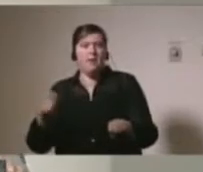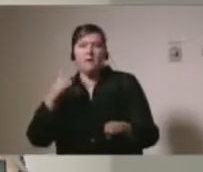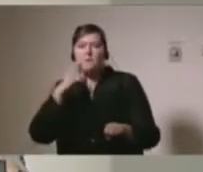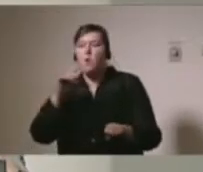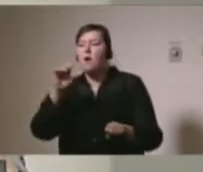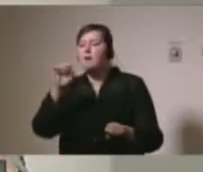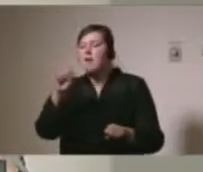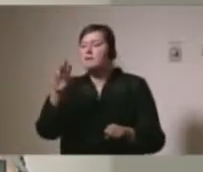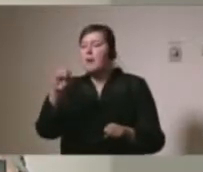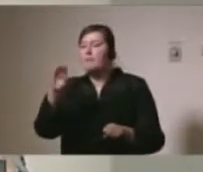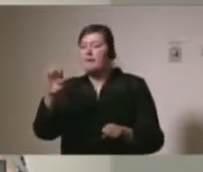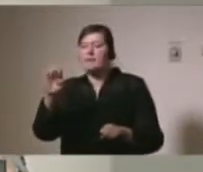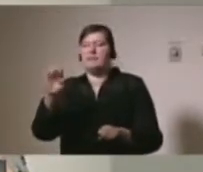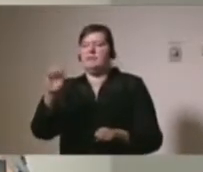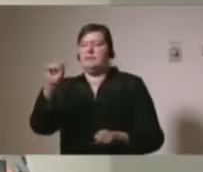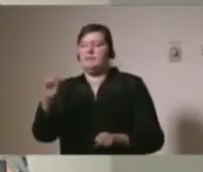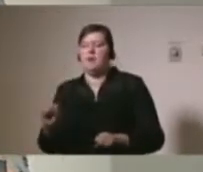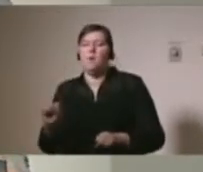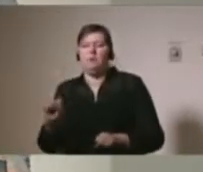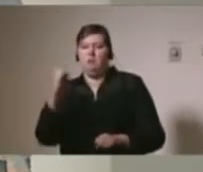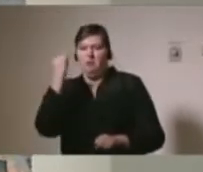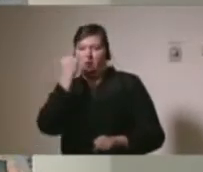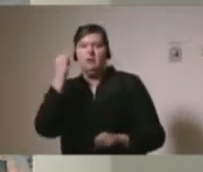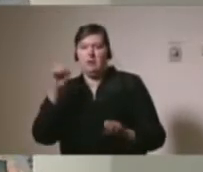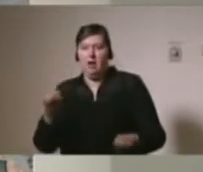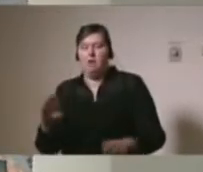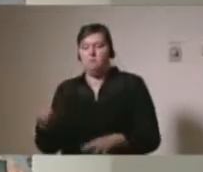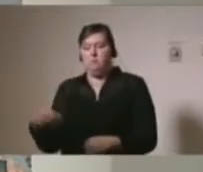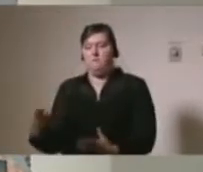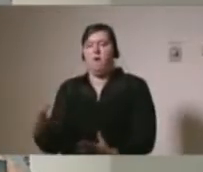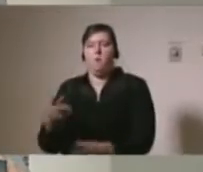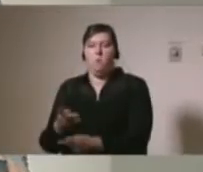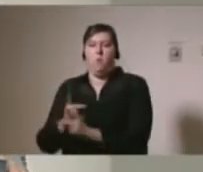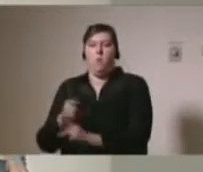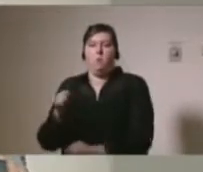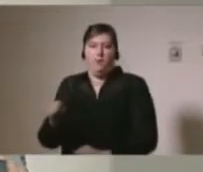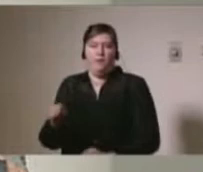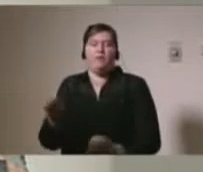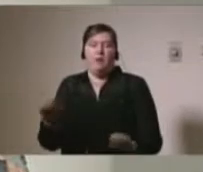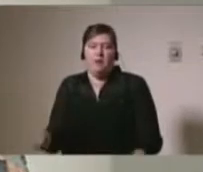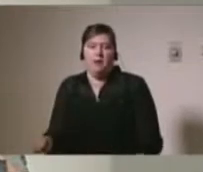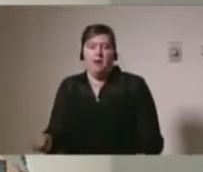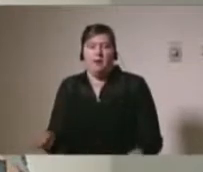Italy. Poste Italienne doesn't have